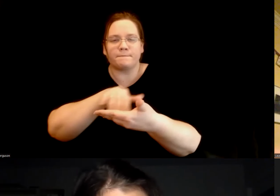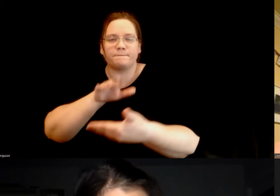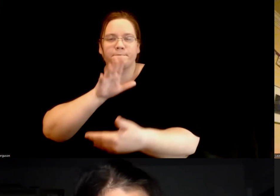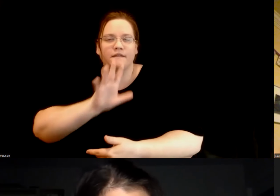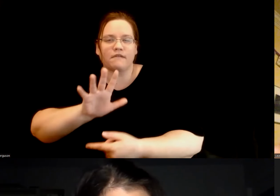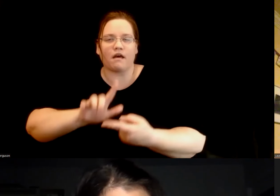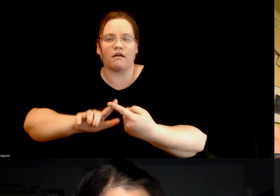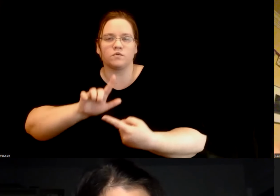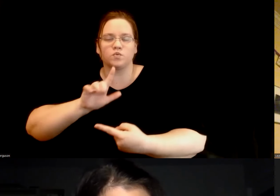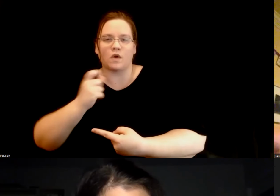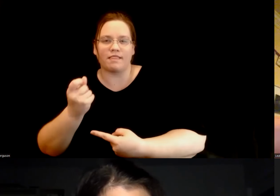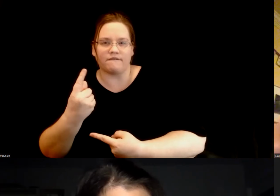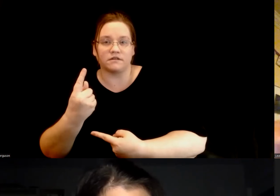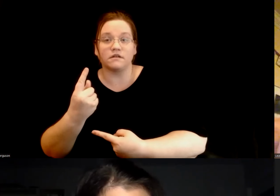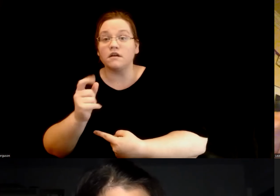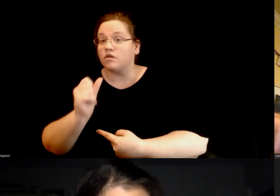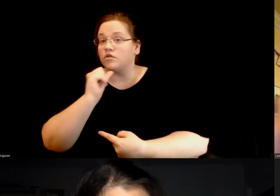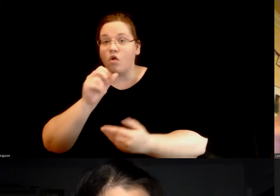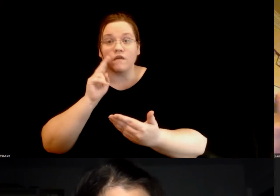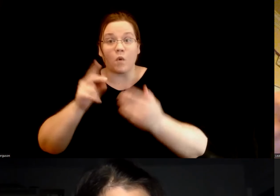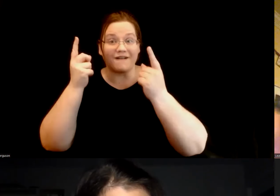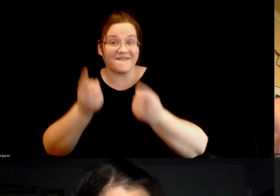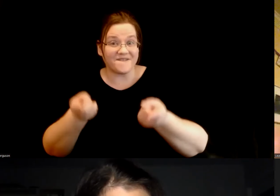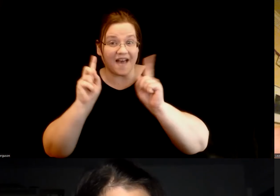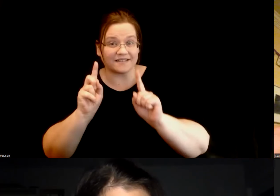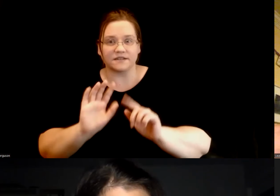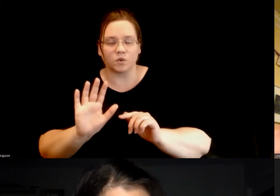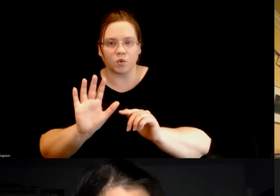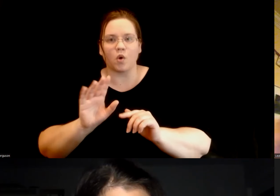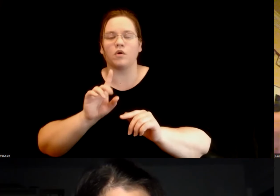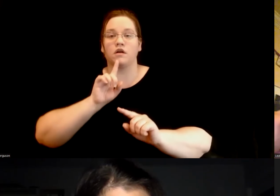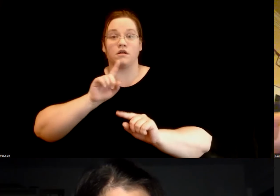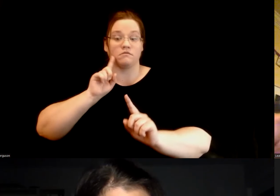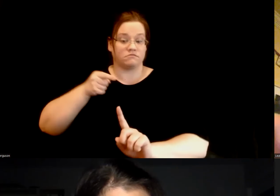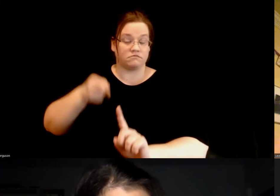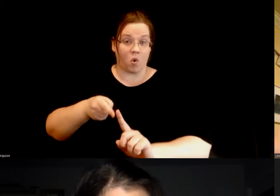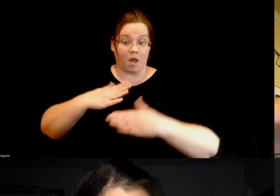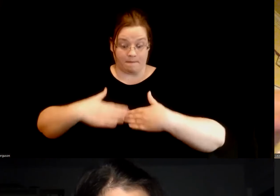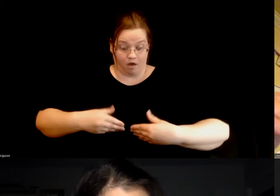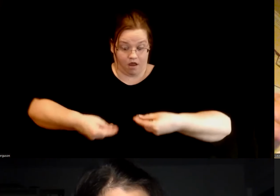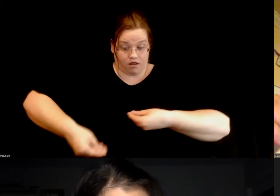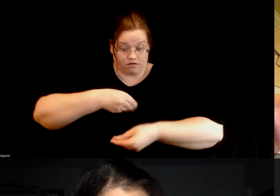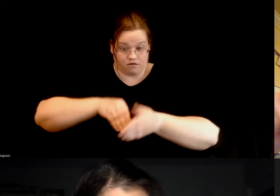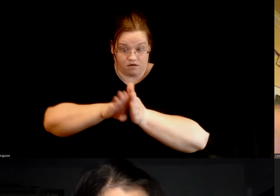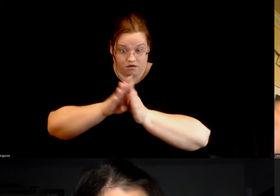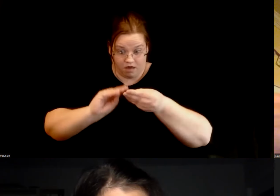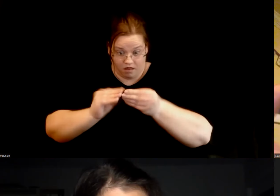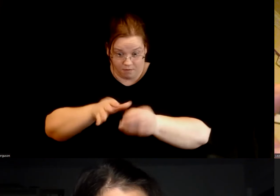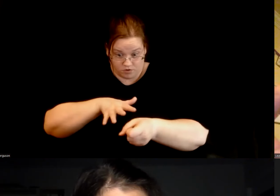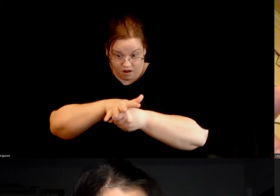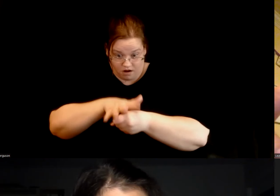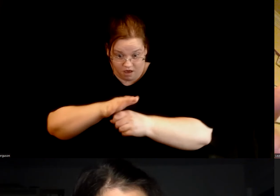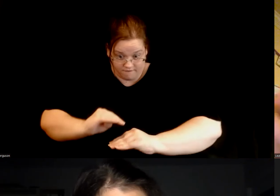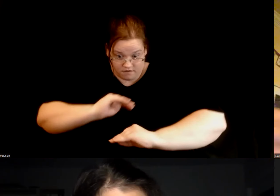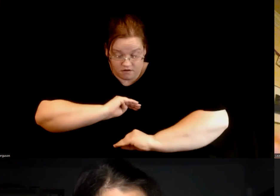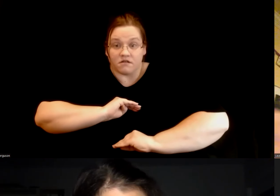for efficacy of the vaccine. They were looking for, does it produce an immune response? And they got that immune response. And we can